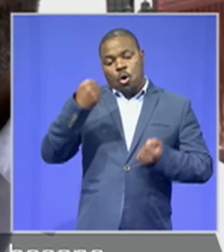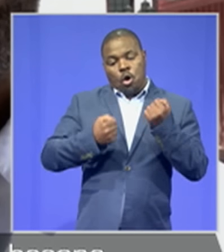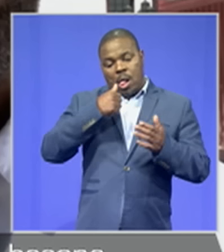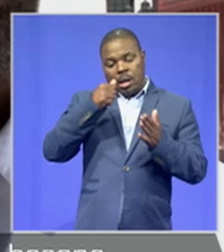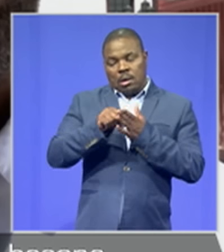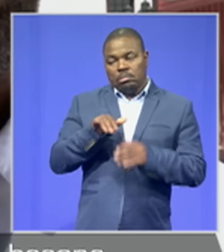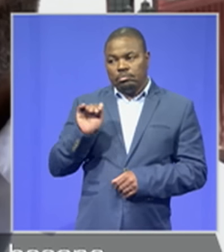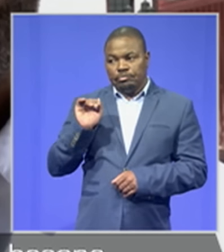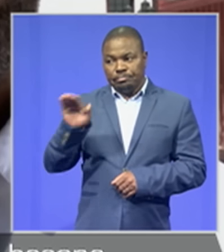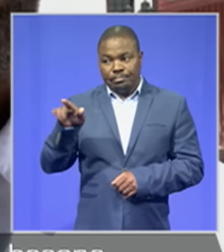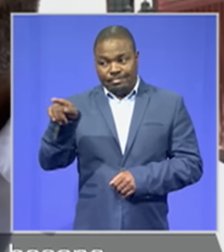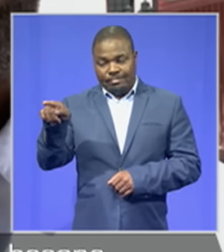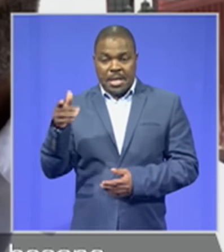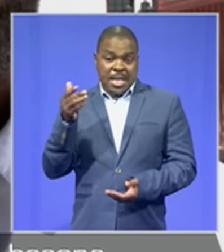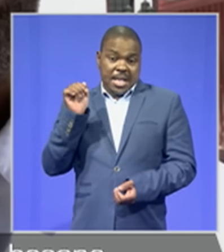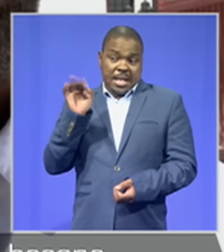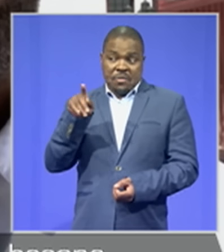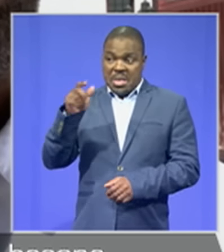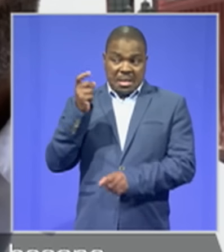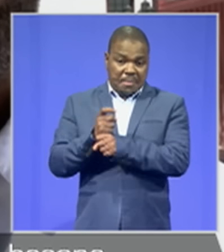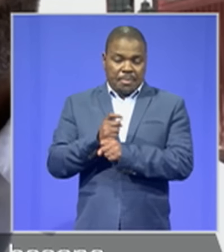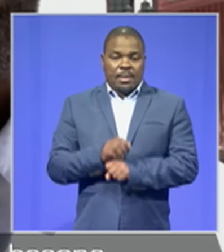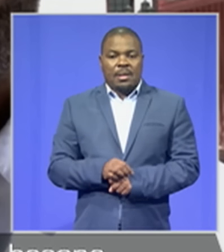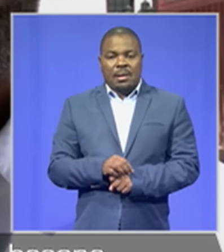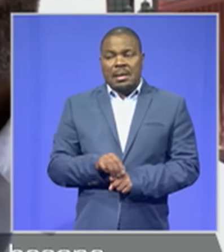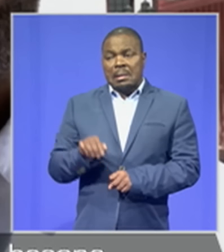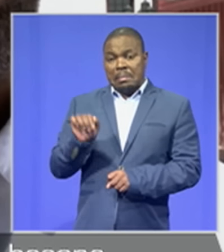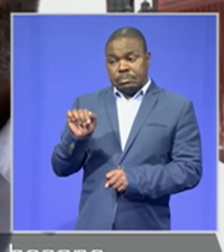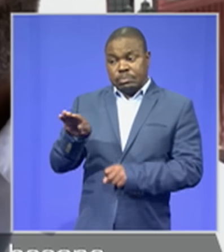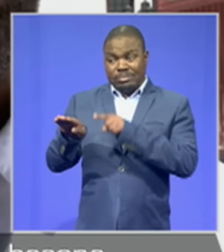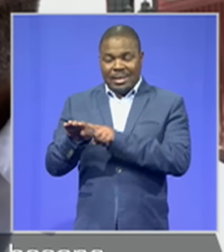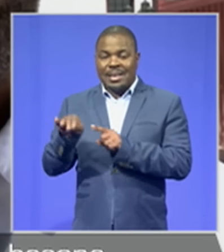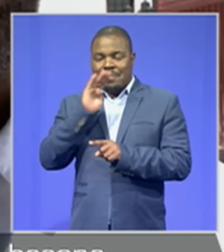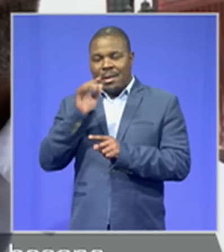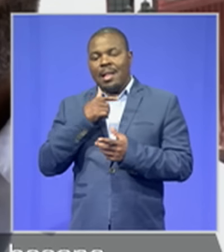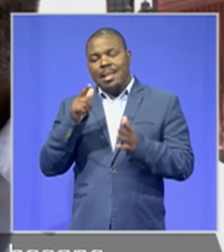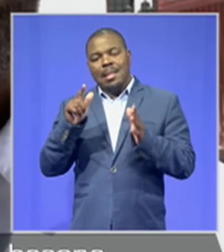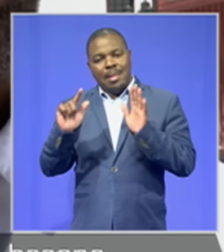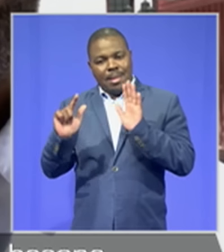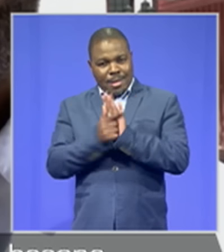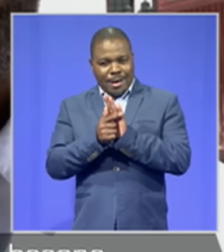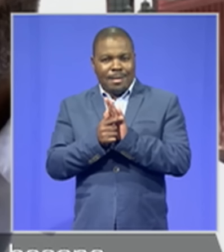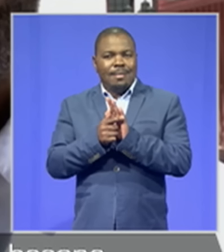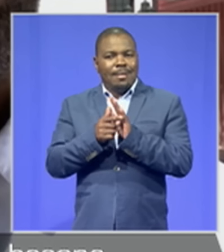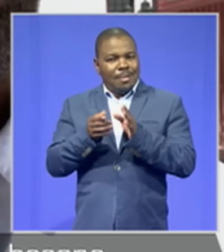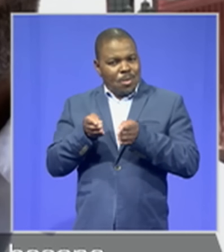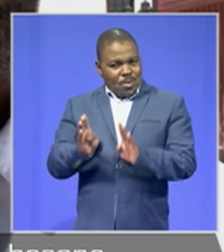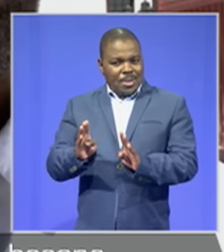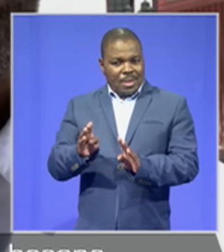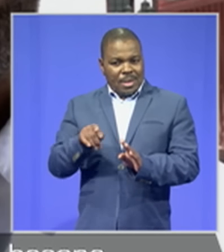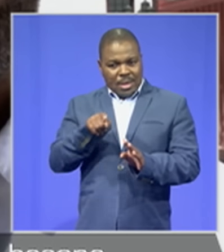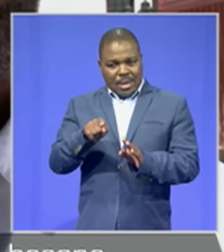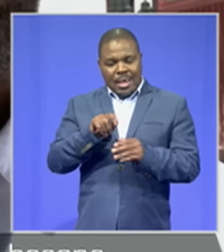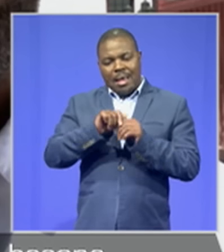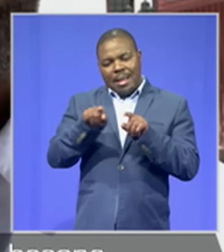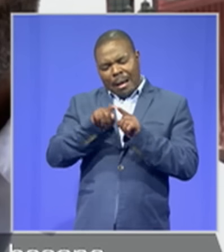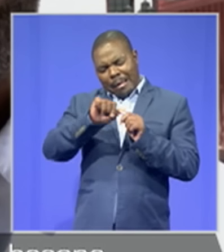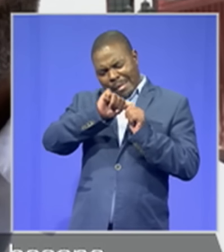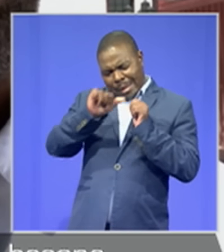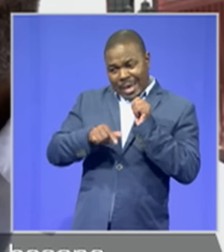be considered. The issuing of summonses is a serious legal measure and must remain in an act of last